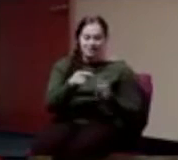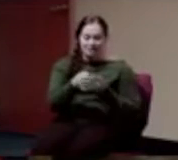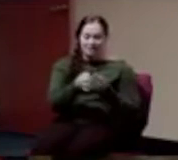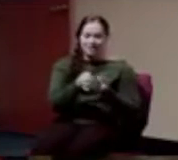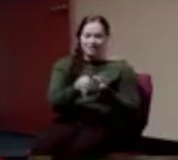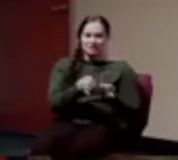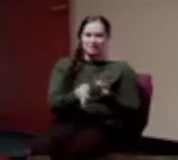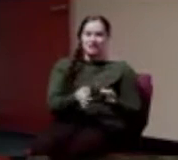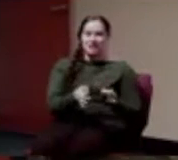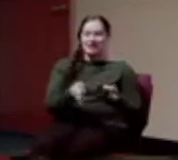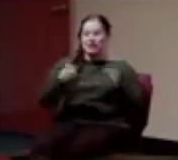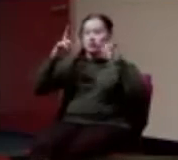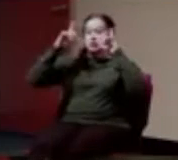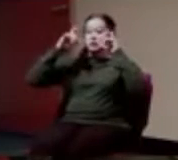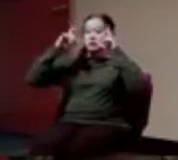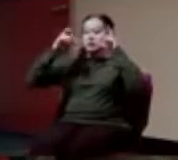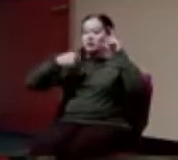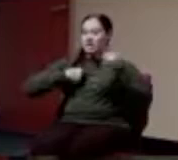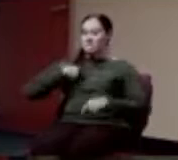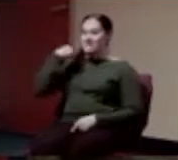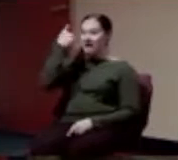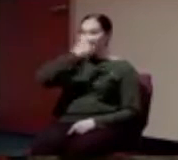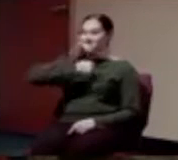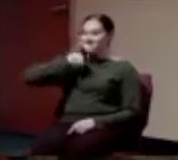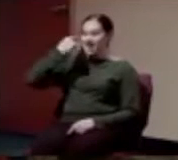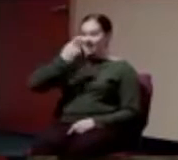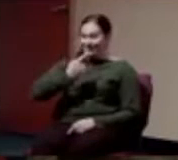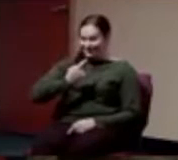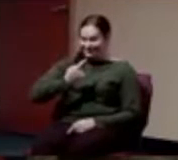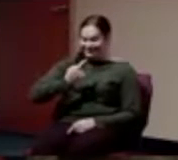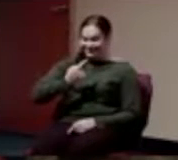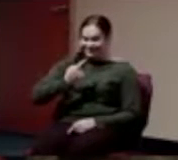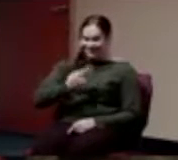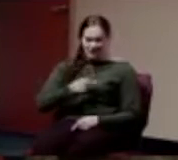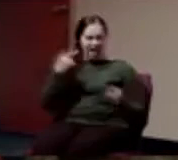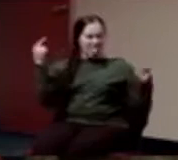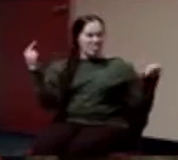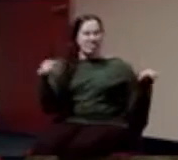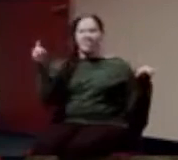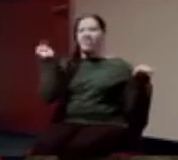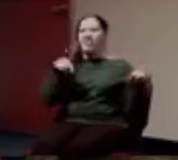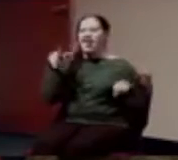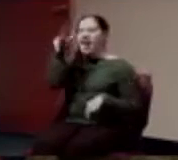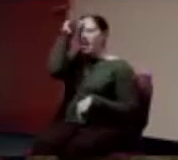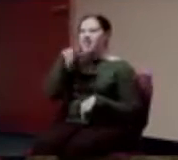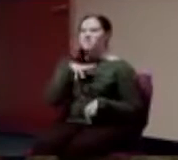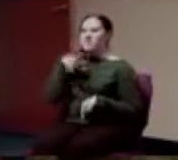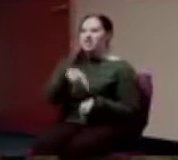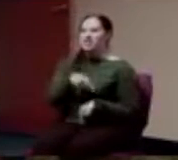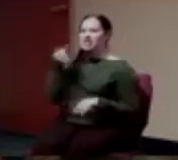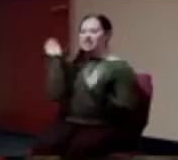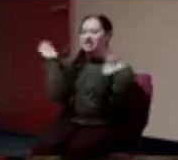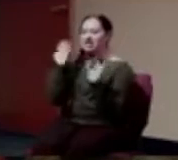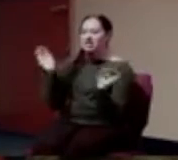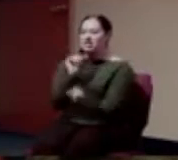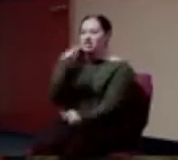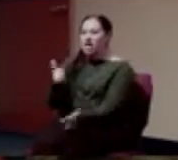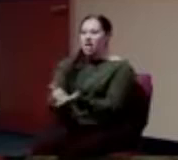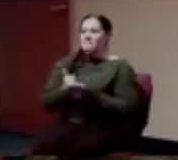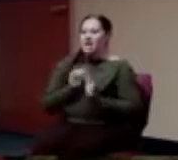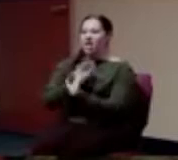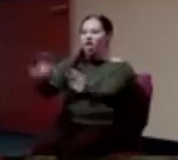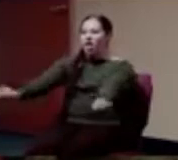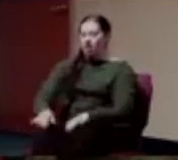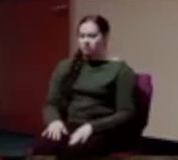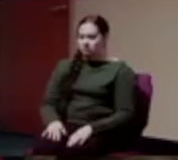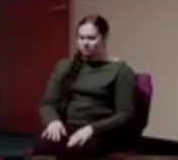face from the Forge Facebook page. She's like, I talked to this gentleman and he did absolutely nothing about it. Even though I tried my hardest to apologize